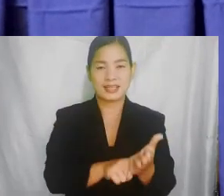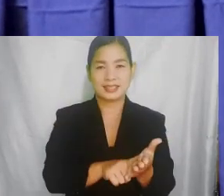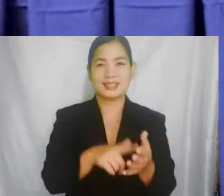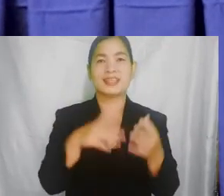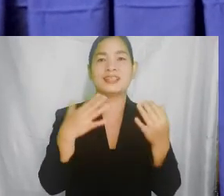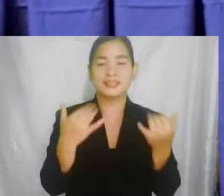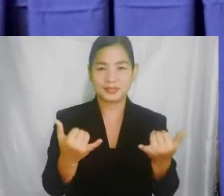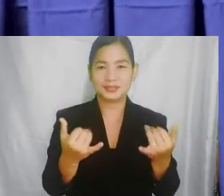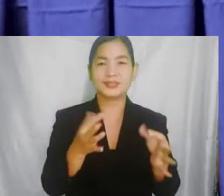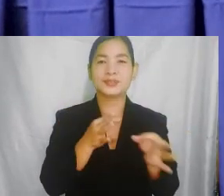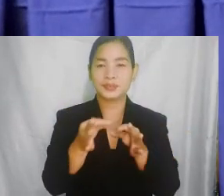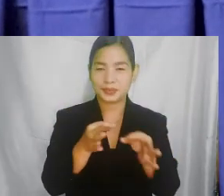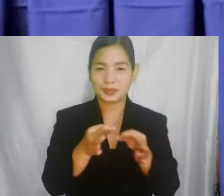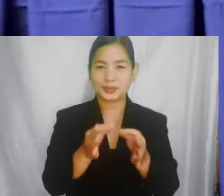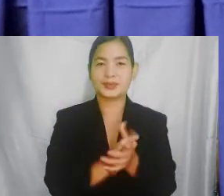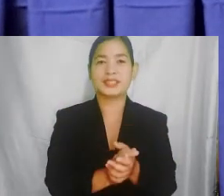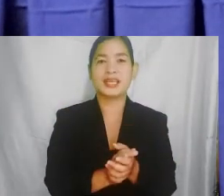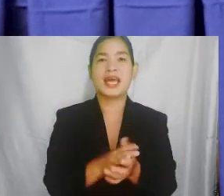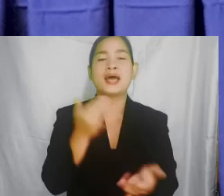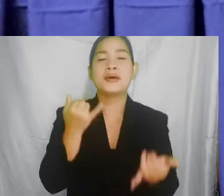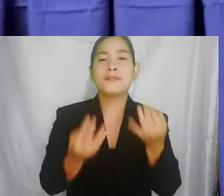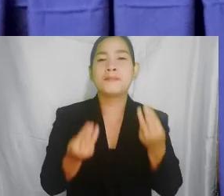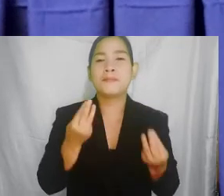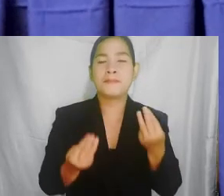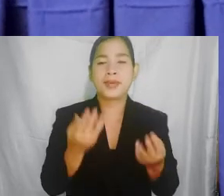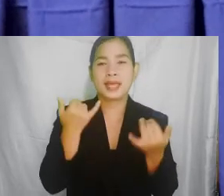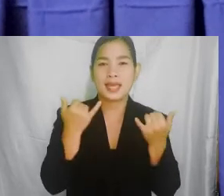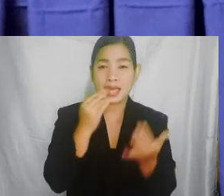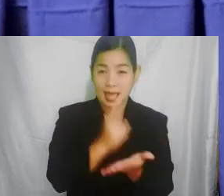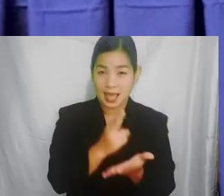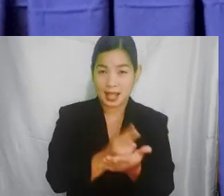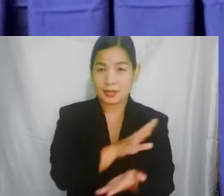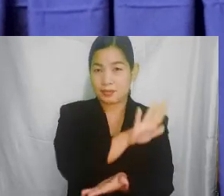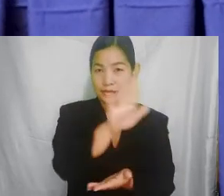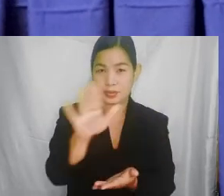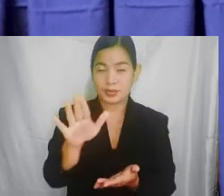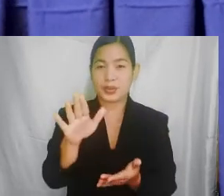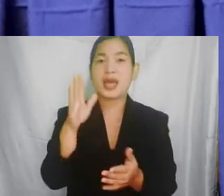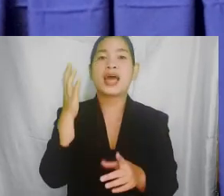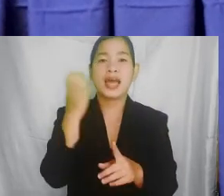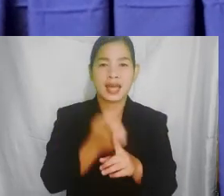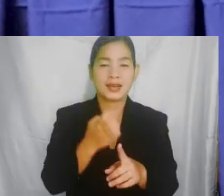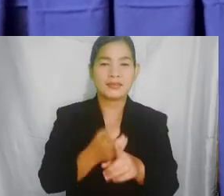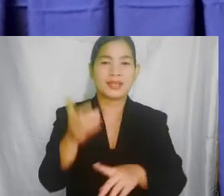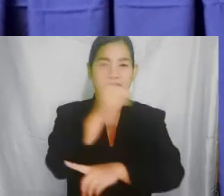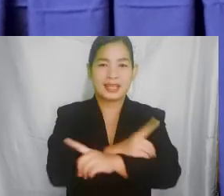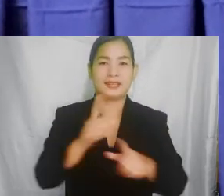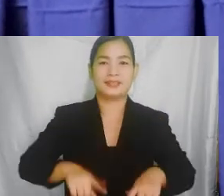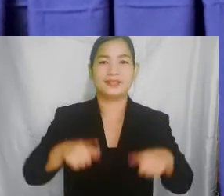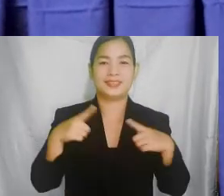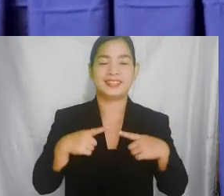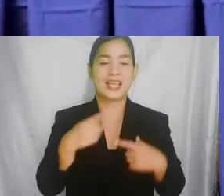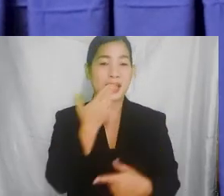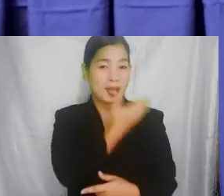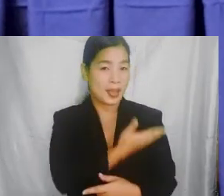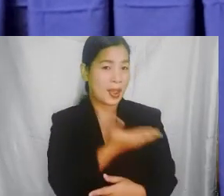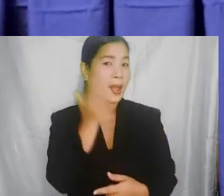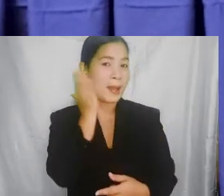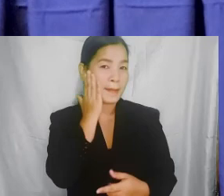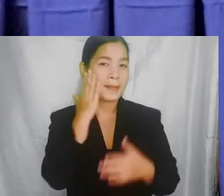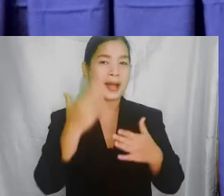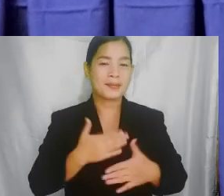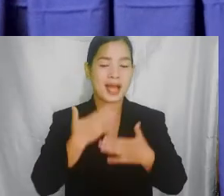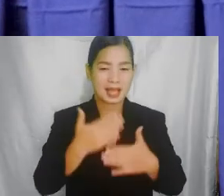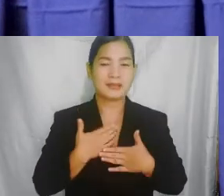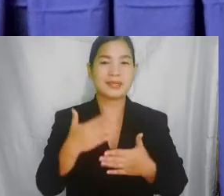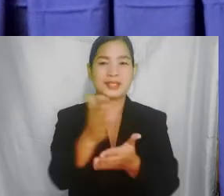interesting lesson from our discussion today, and may this help you in your everyday life. With that, I'm glad that I